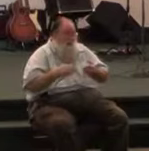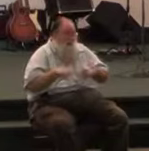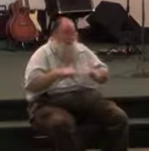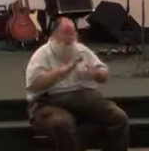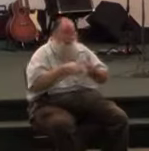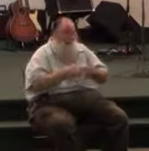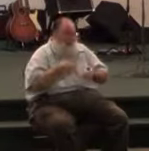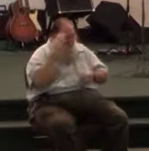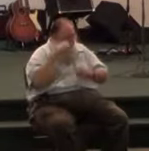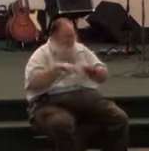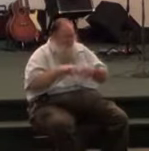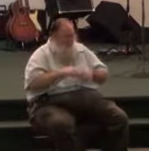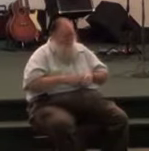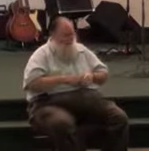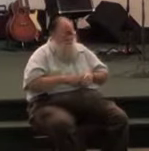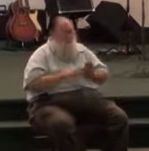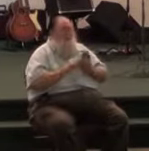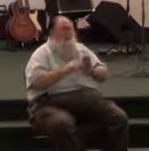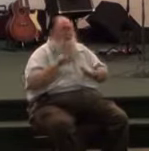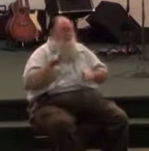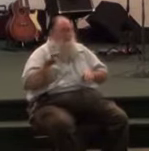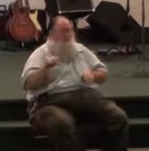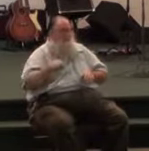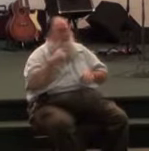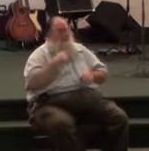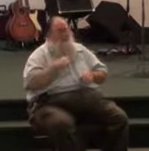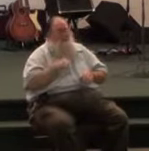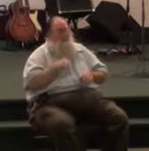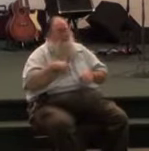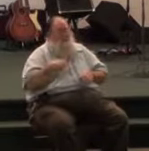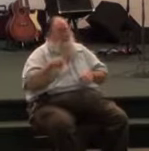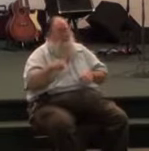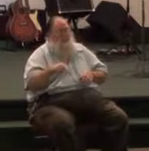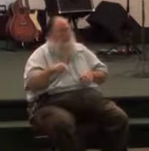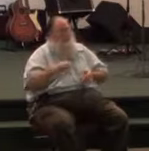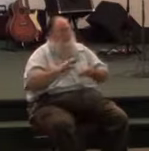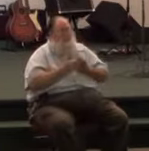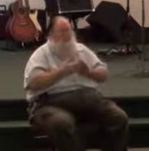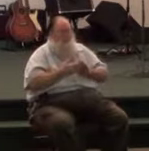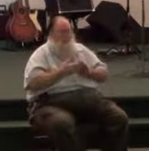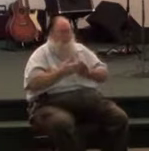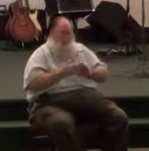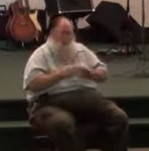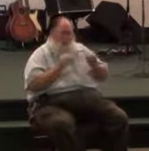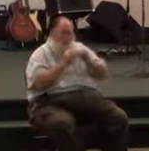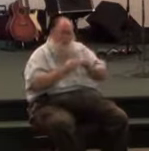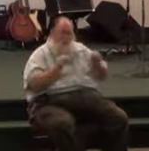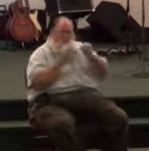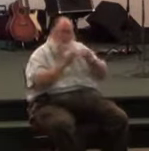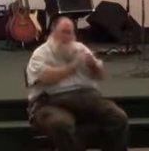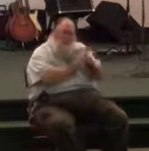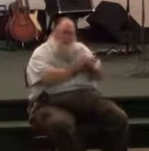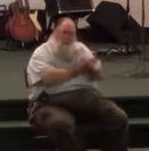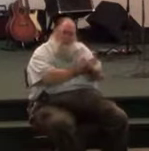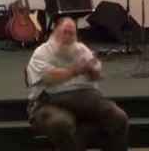know to do. Verse 22, it says, "Yet Saul grew more and more powerful." If